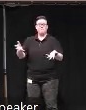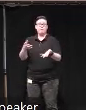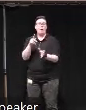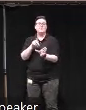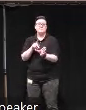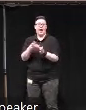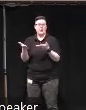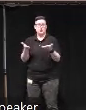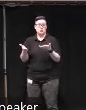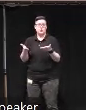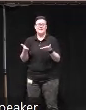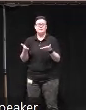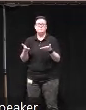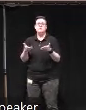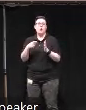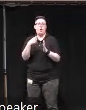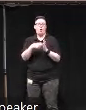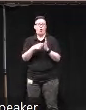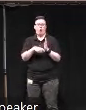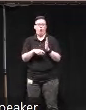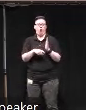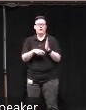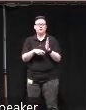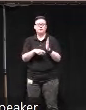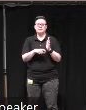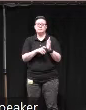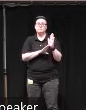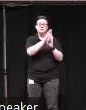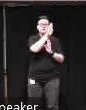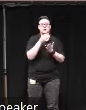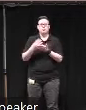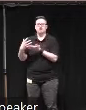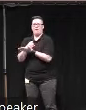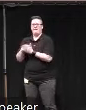also has outpaced our overall revenue. And that's not